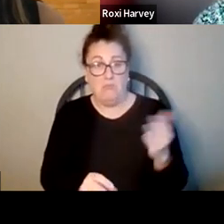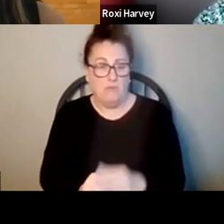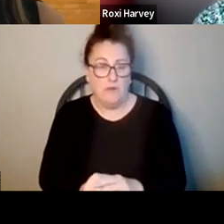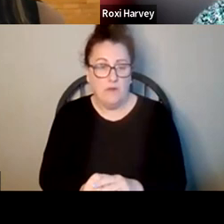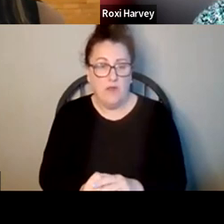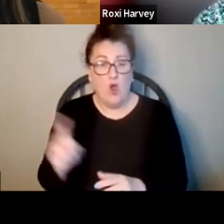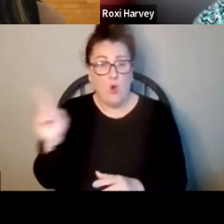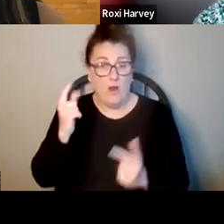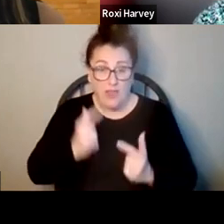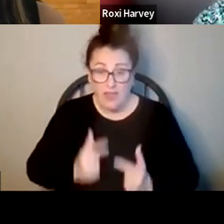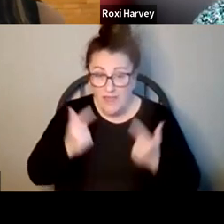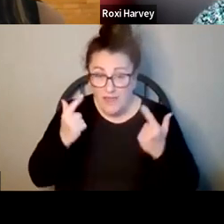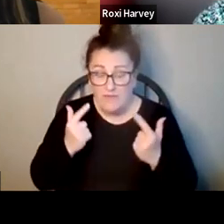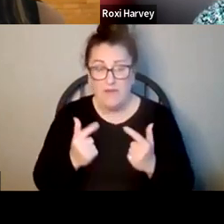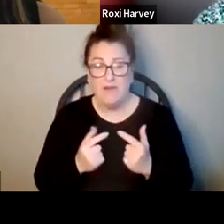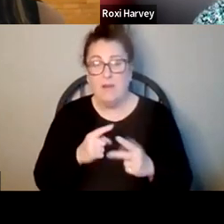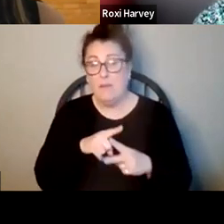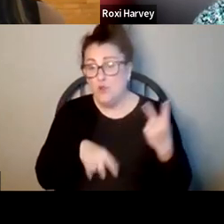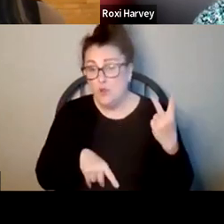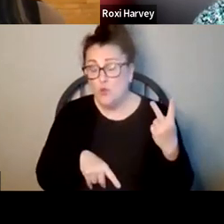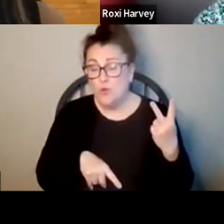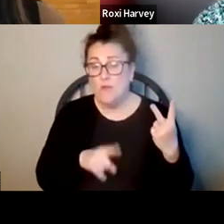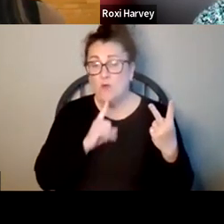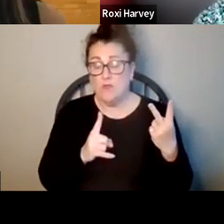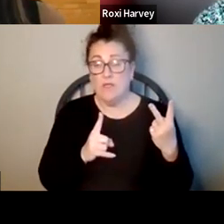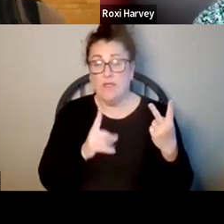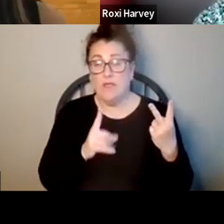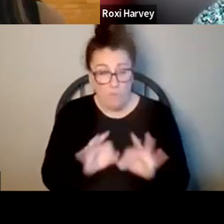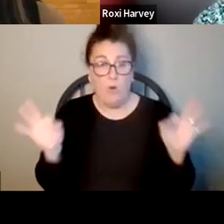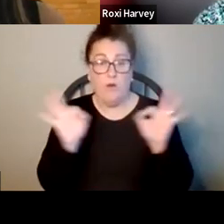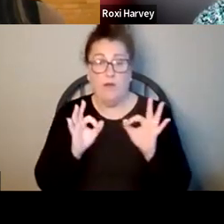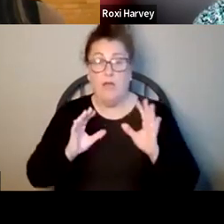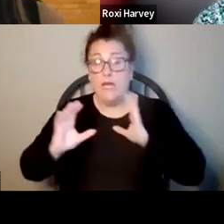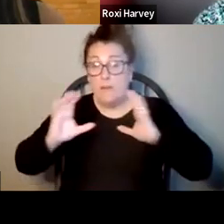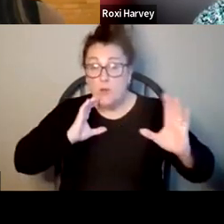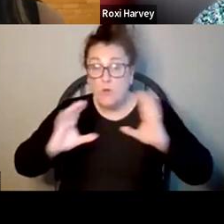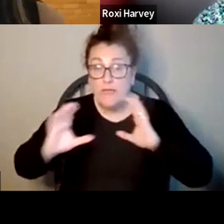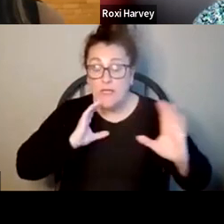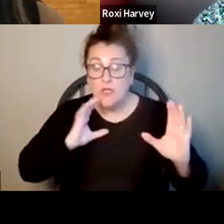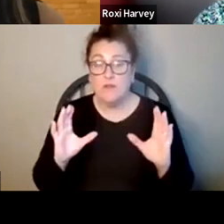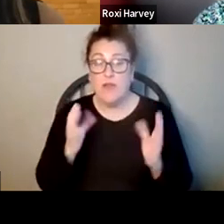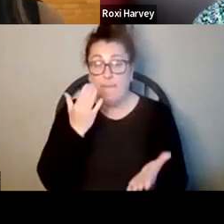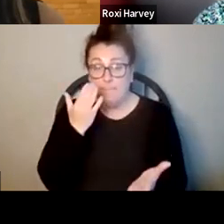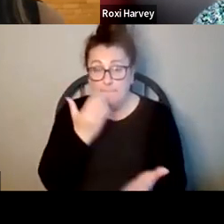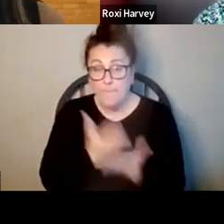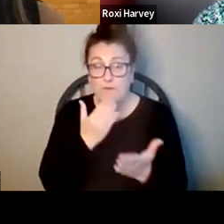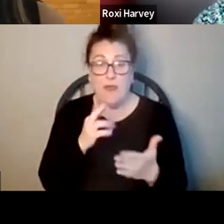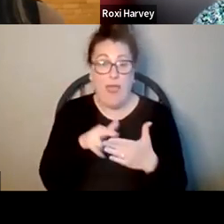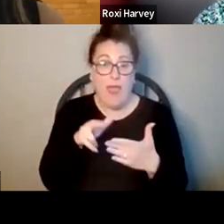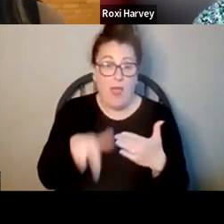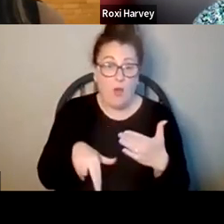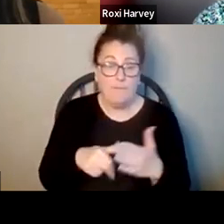these folks live. The two pieces that popped out as very important, the communications piece and the proven record of outcomes